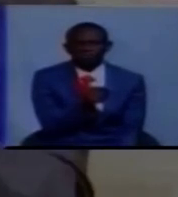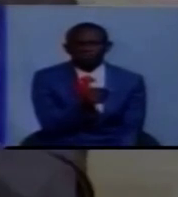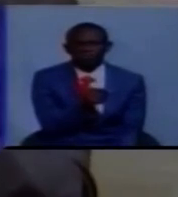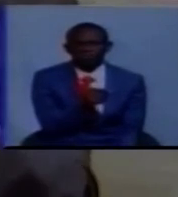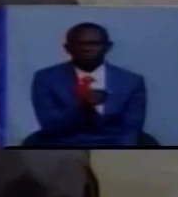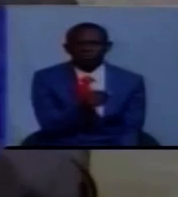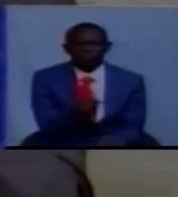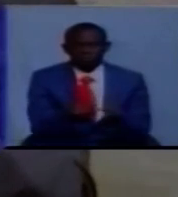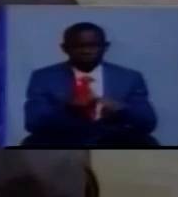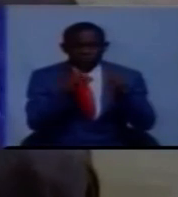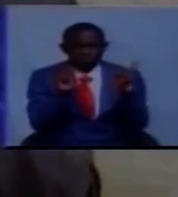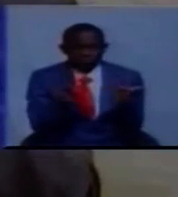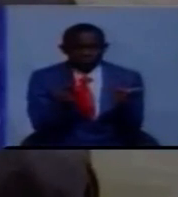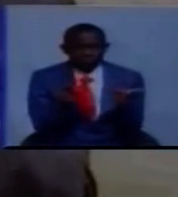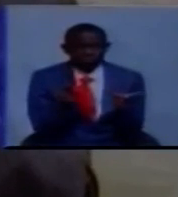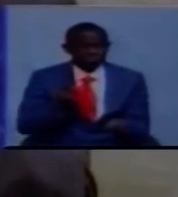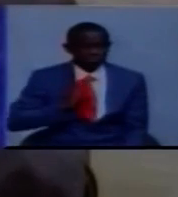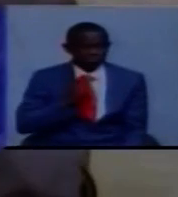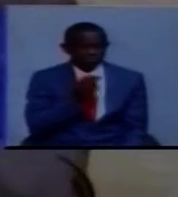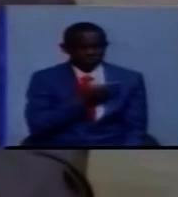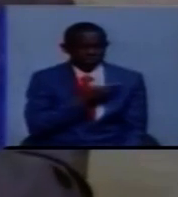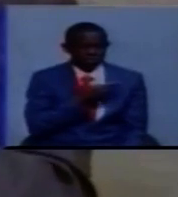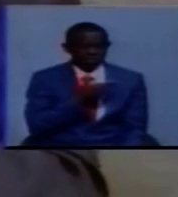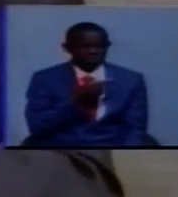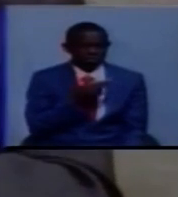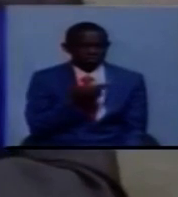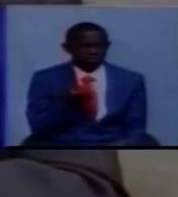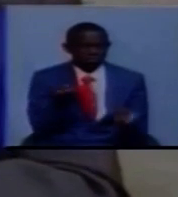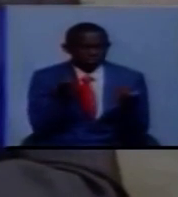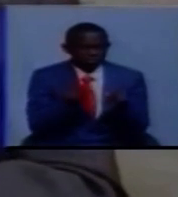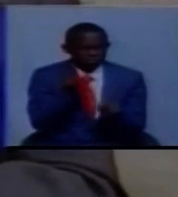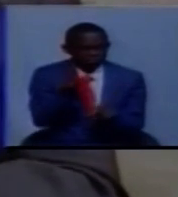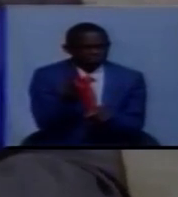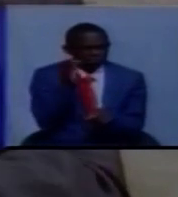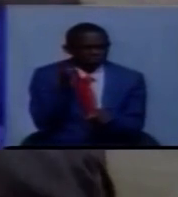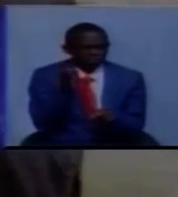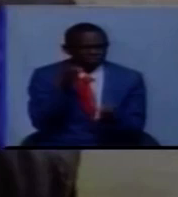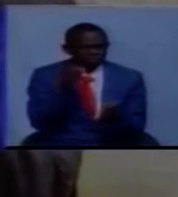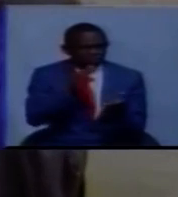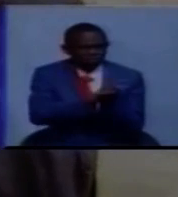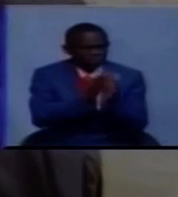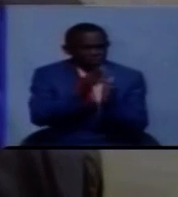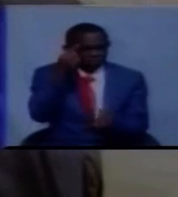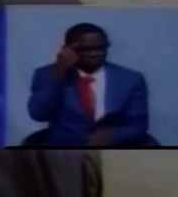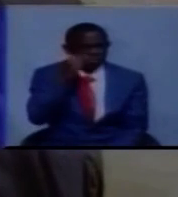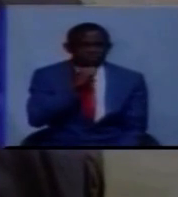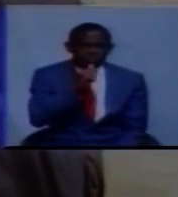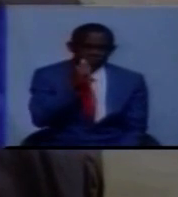we recognize this when we are not even in government, that